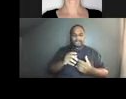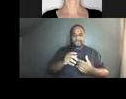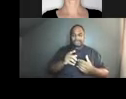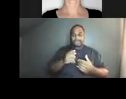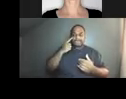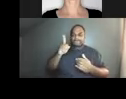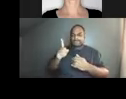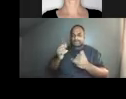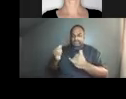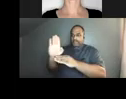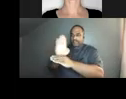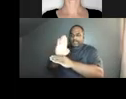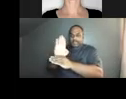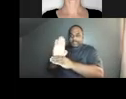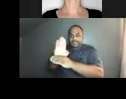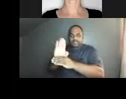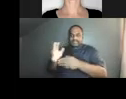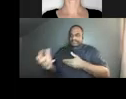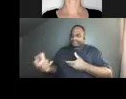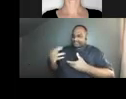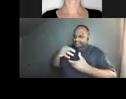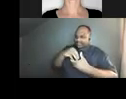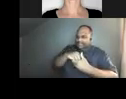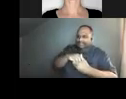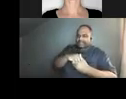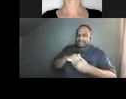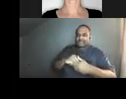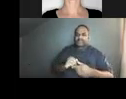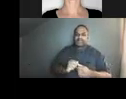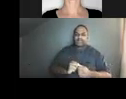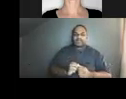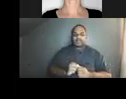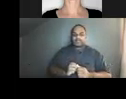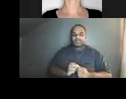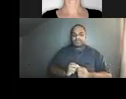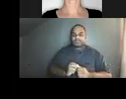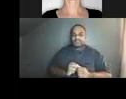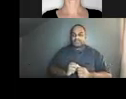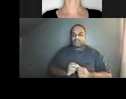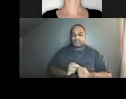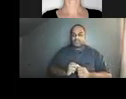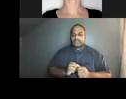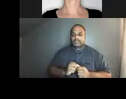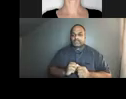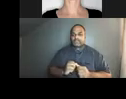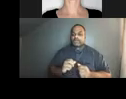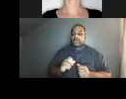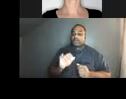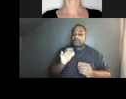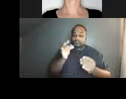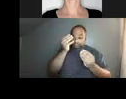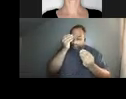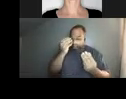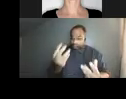business and of course in state-based services and institutions. We also mentioned